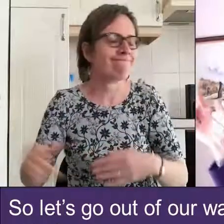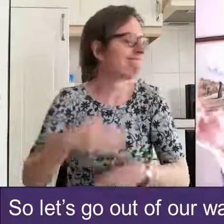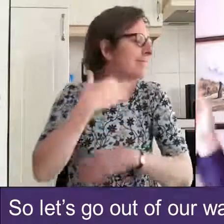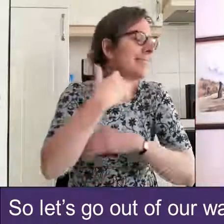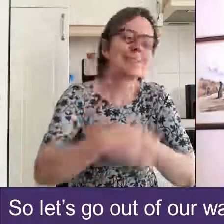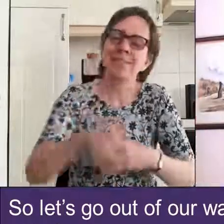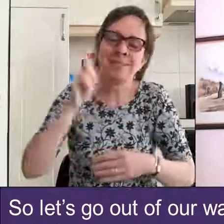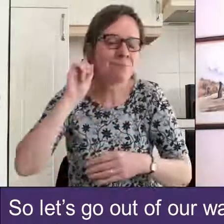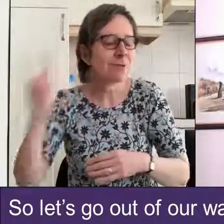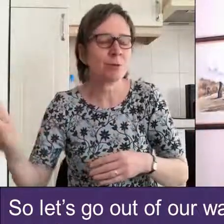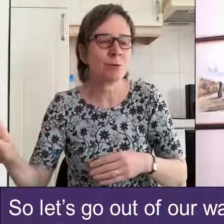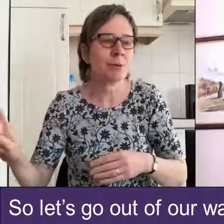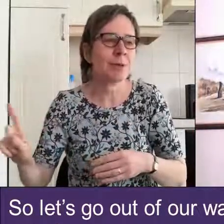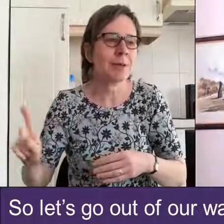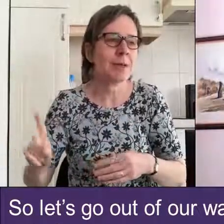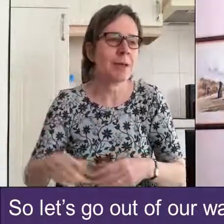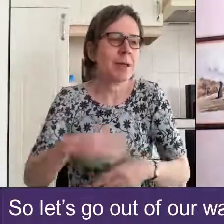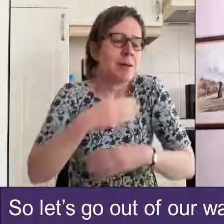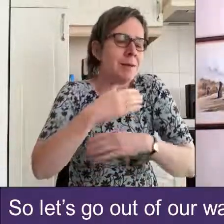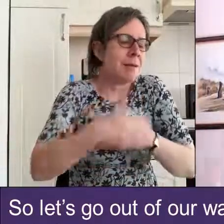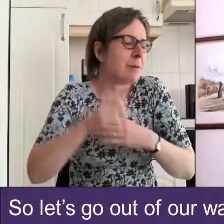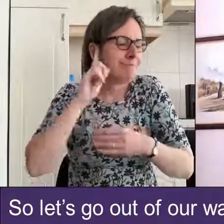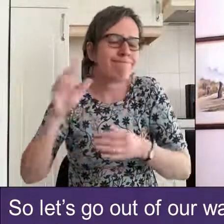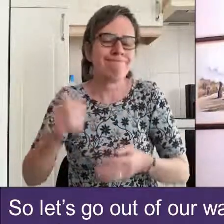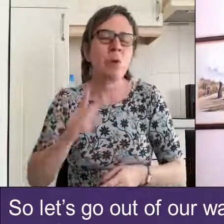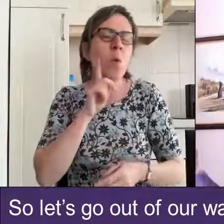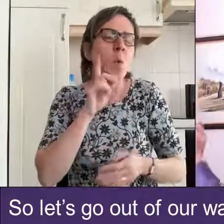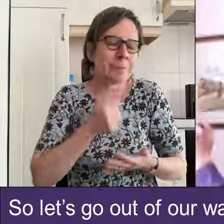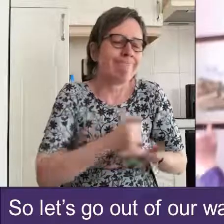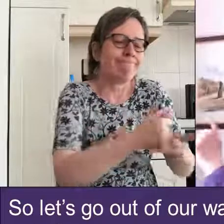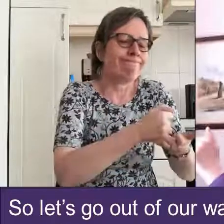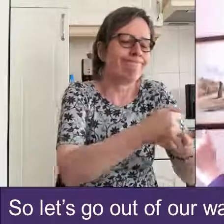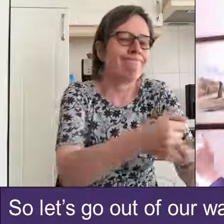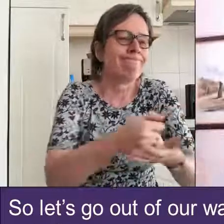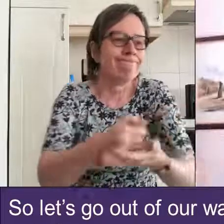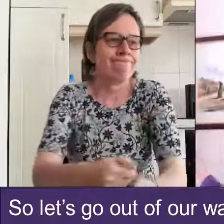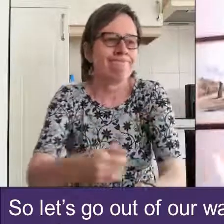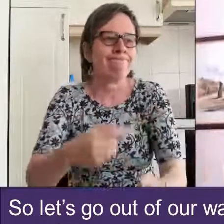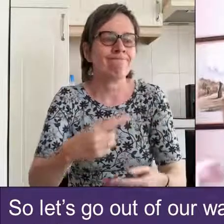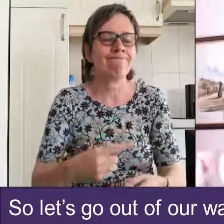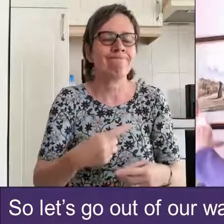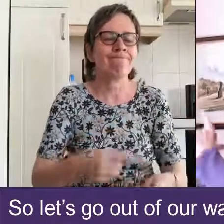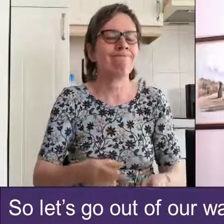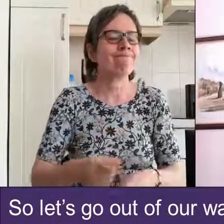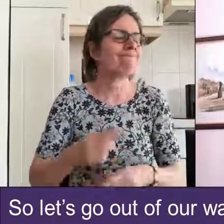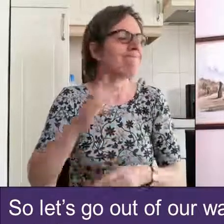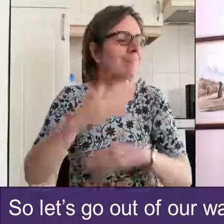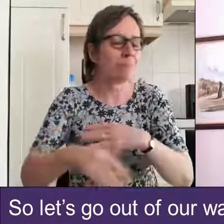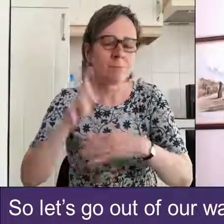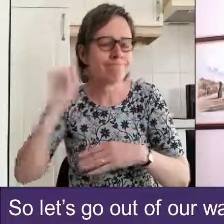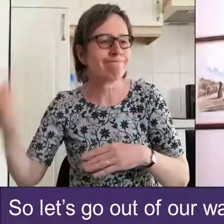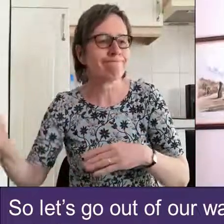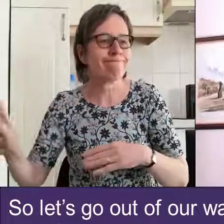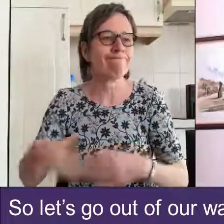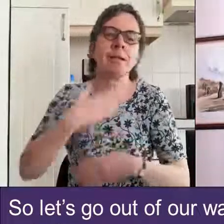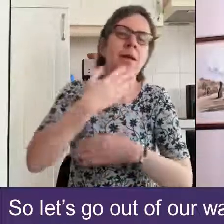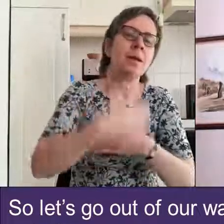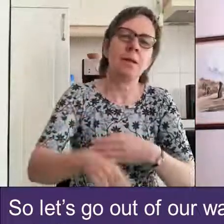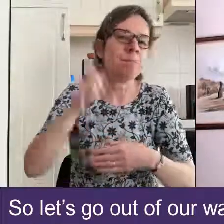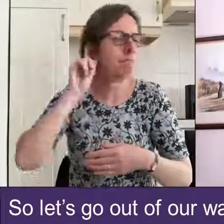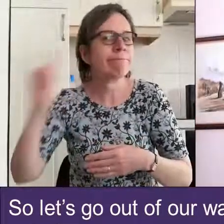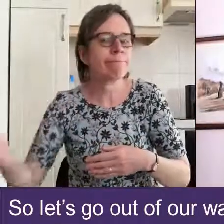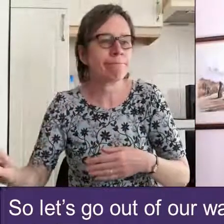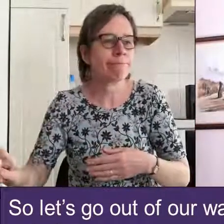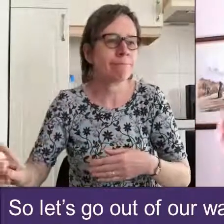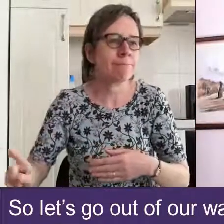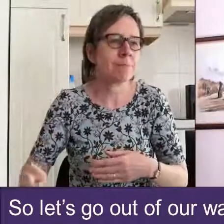way, out of our way, out of our way to help others. Let's go out of our way,